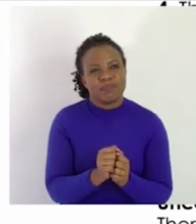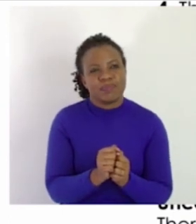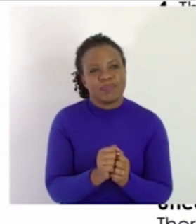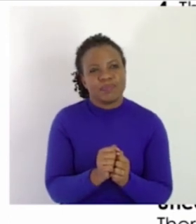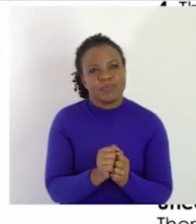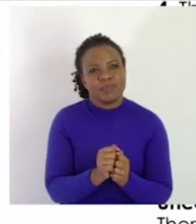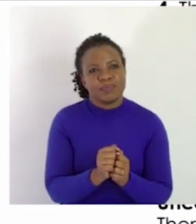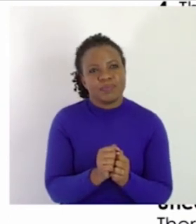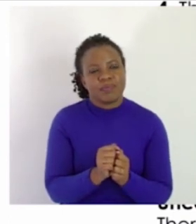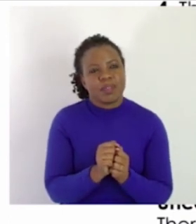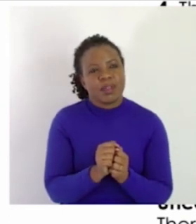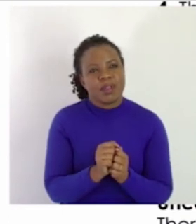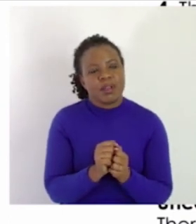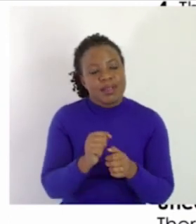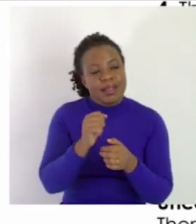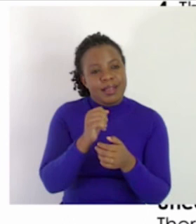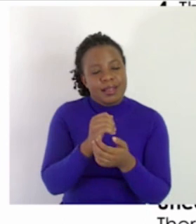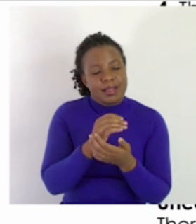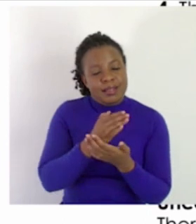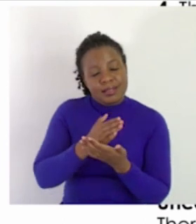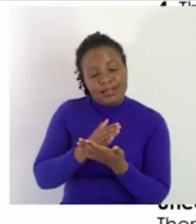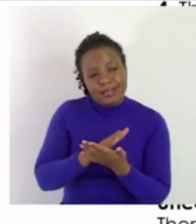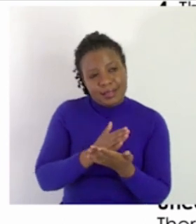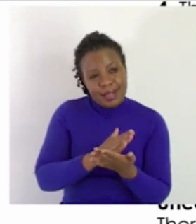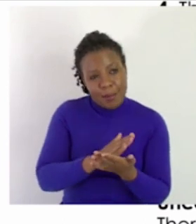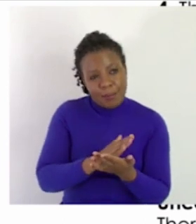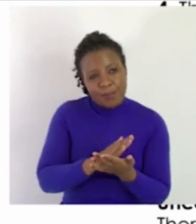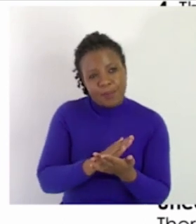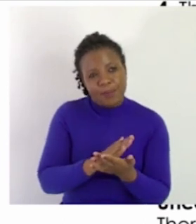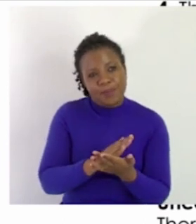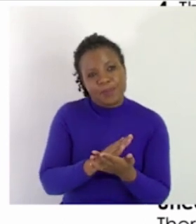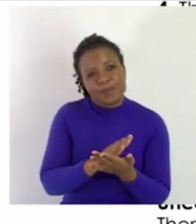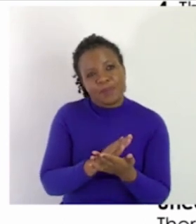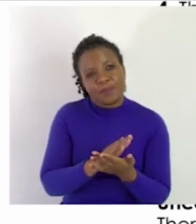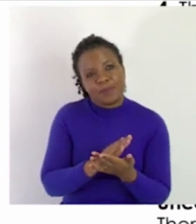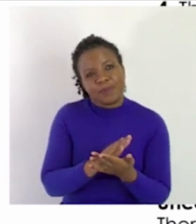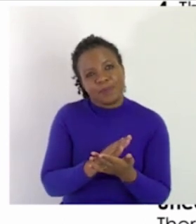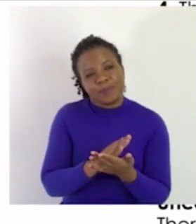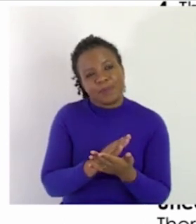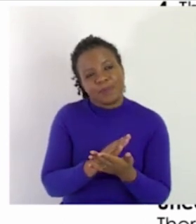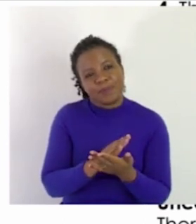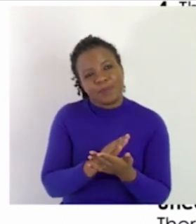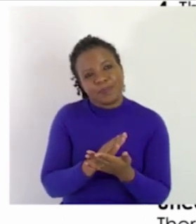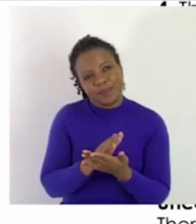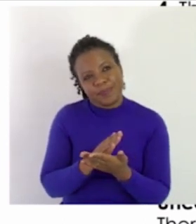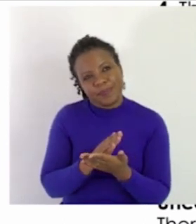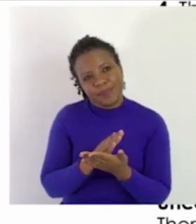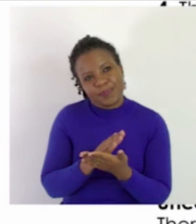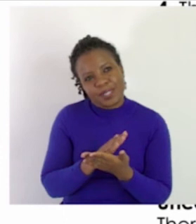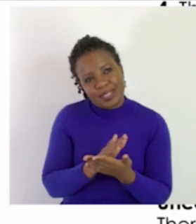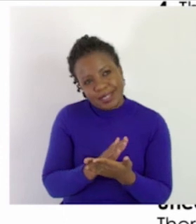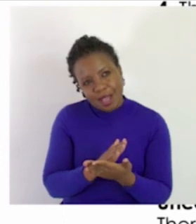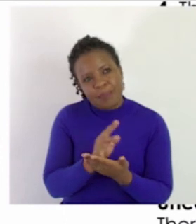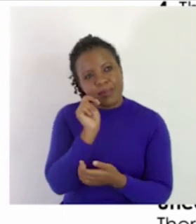uncountables. There's a problem there. There's some kind of a repetition. So let's correct it.